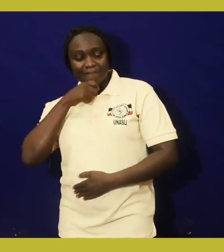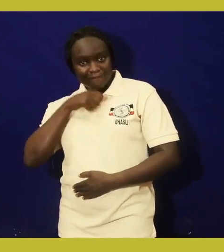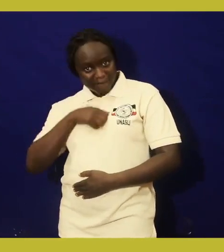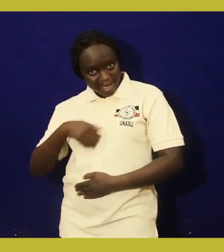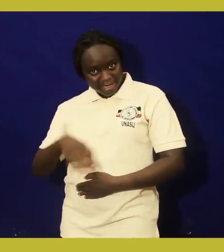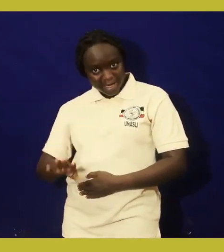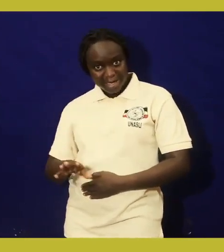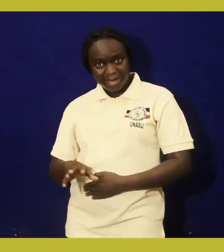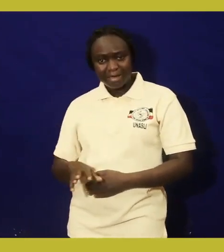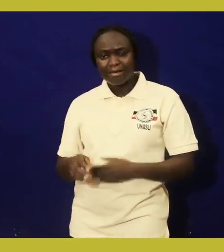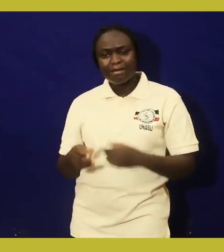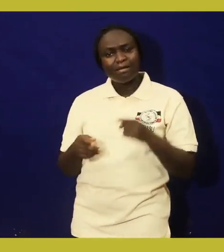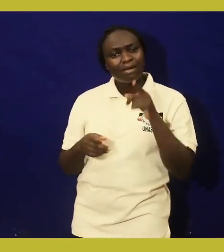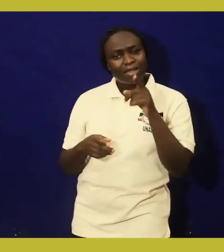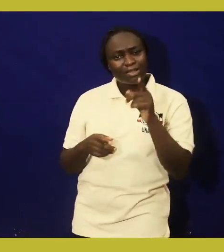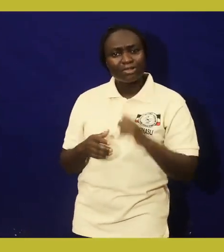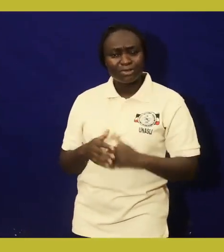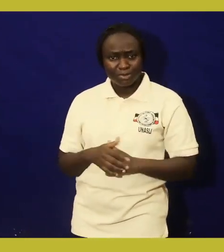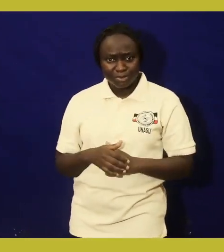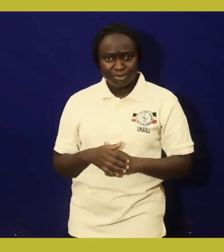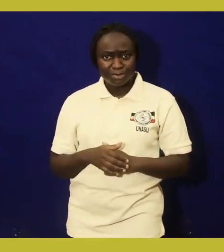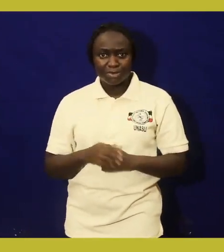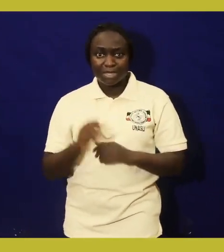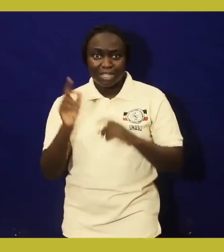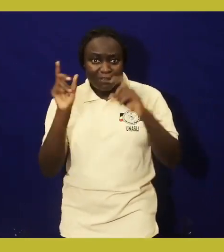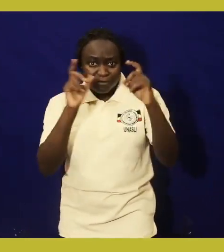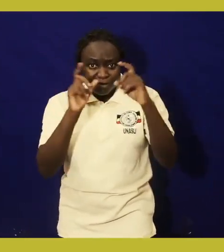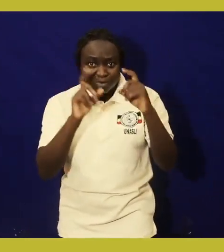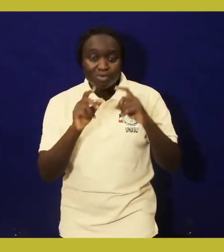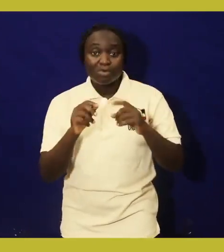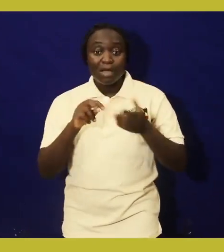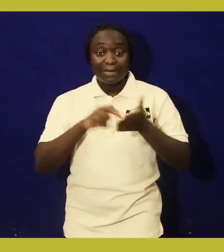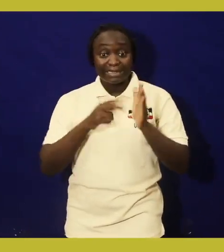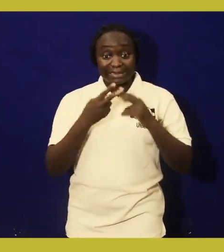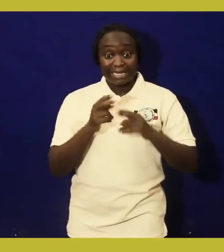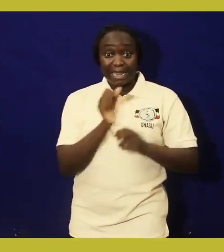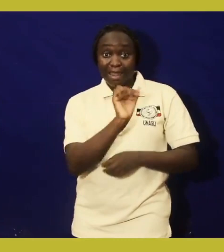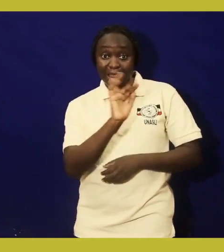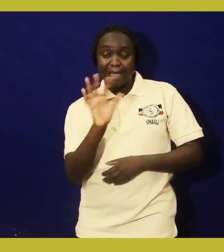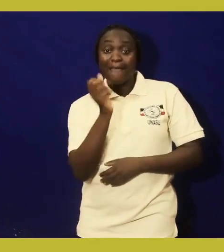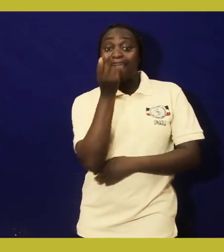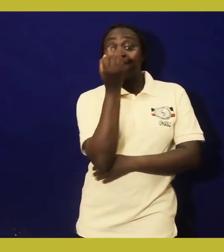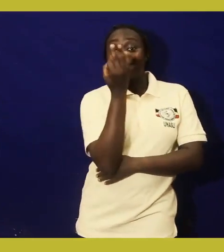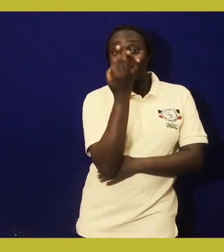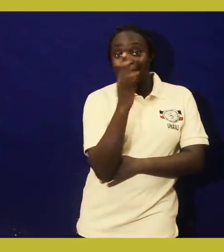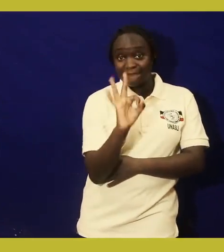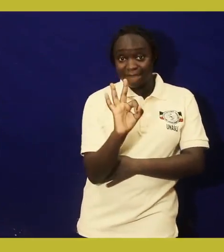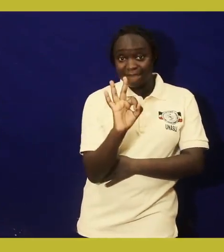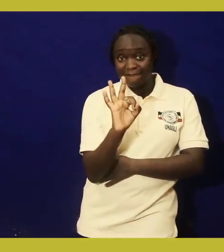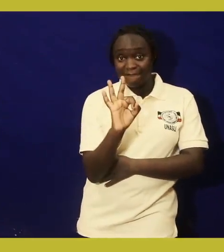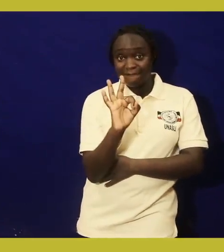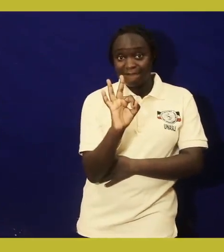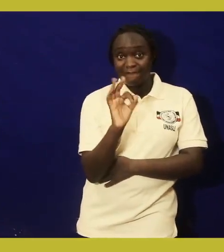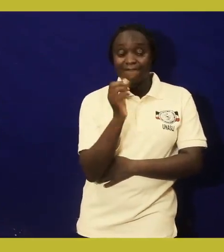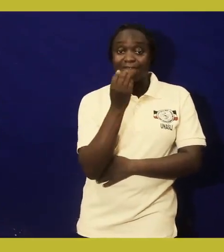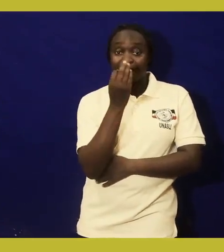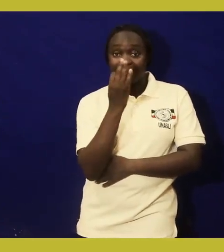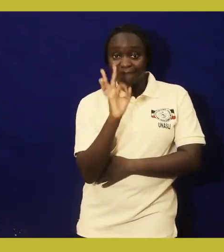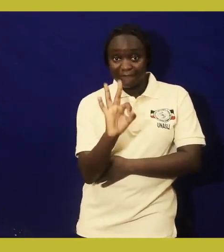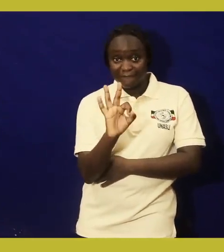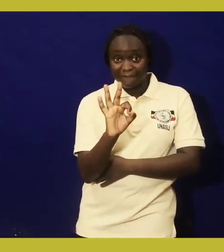father. When you listen to the word father, it begins with sound